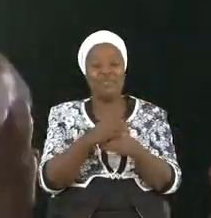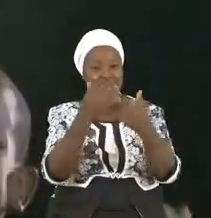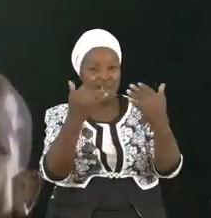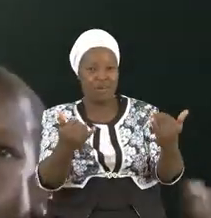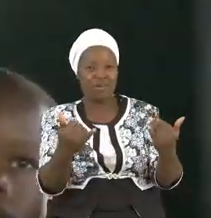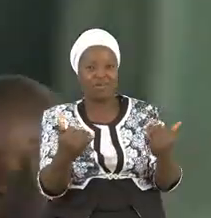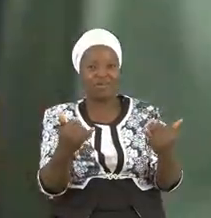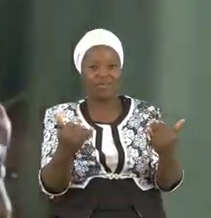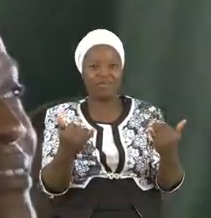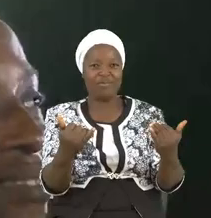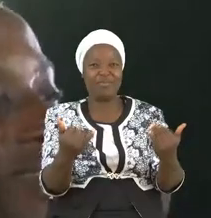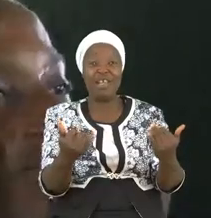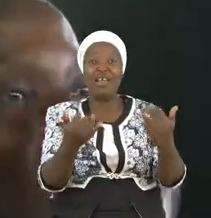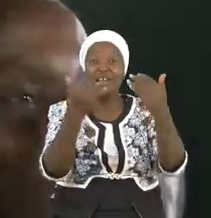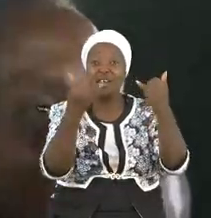Now is the time